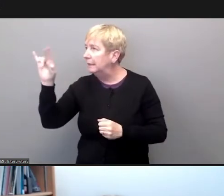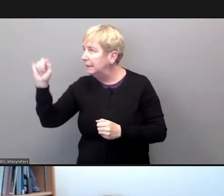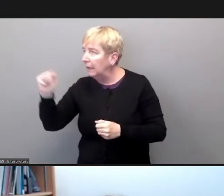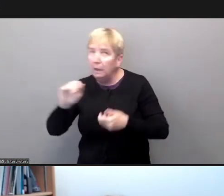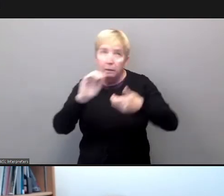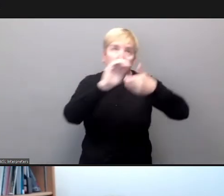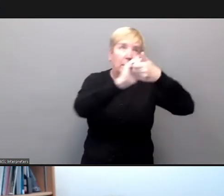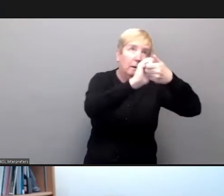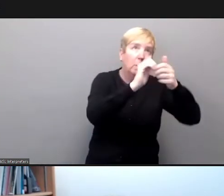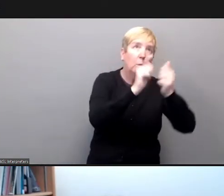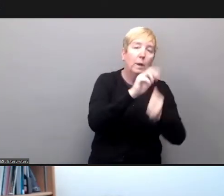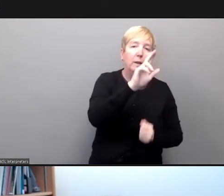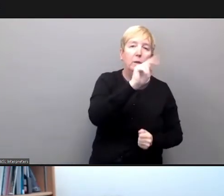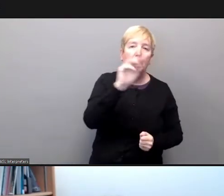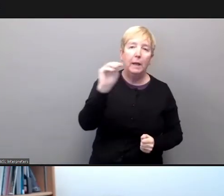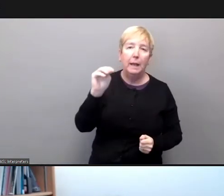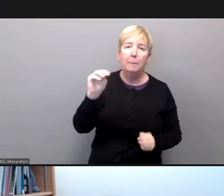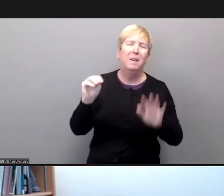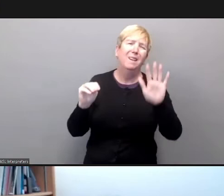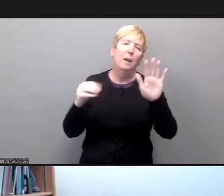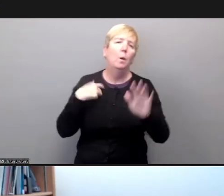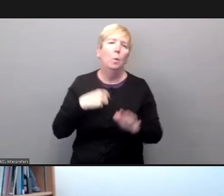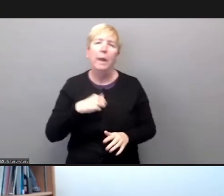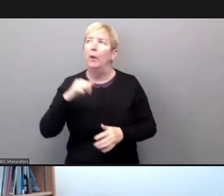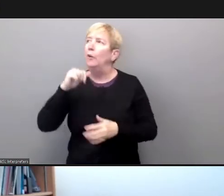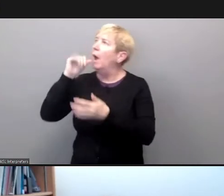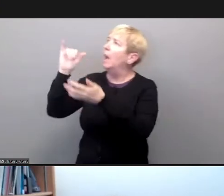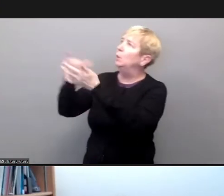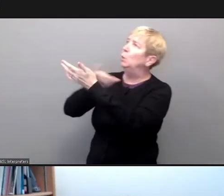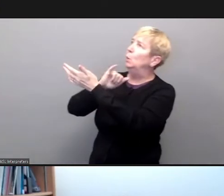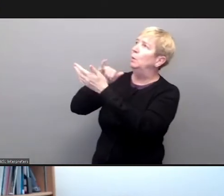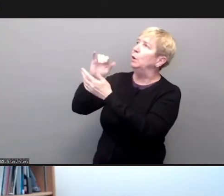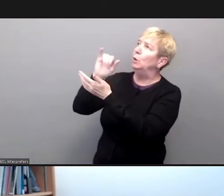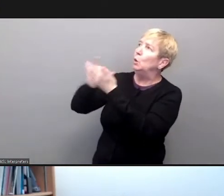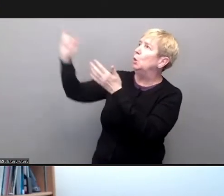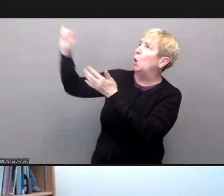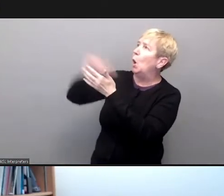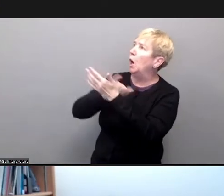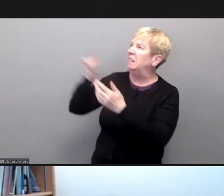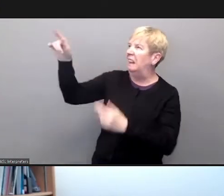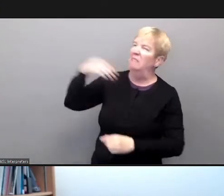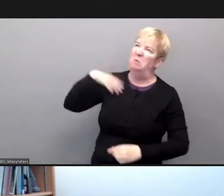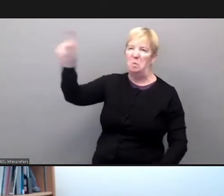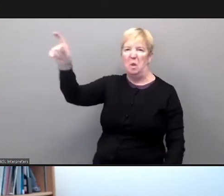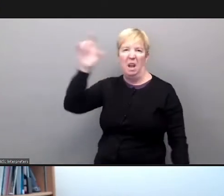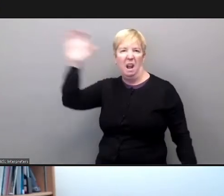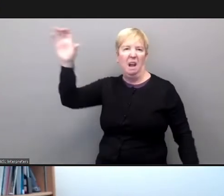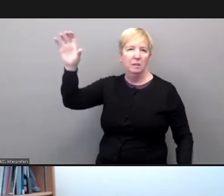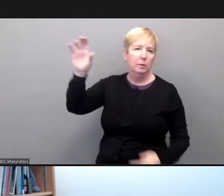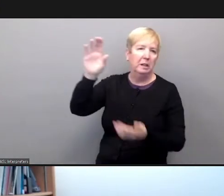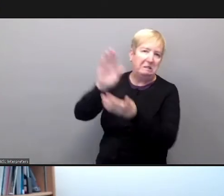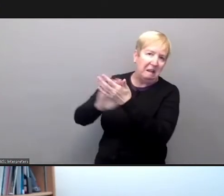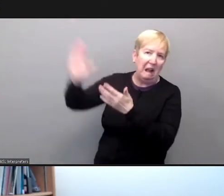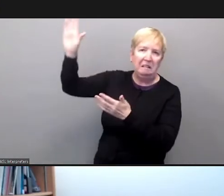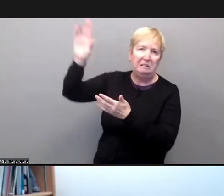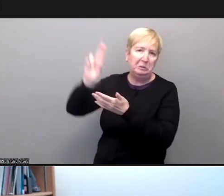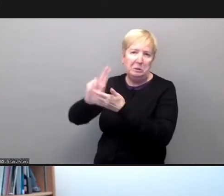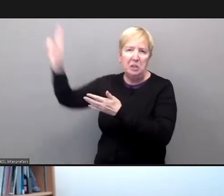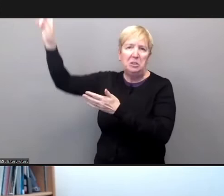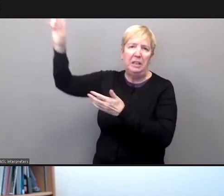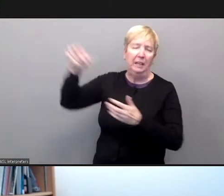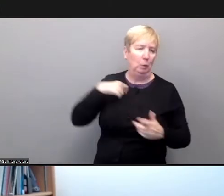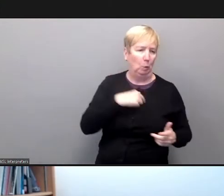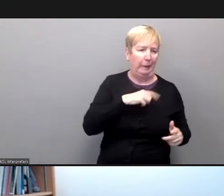with, 100 large scientific academic institutions that we can just farm all of this out to.